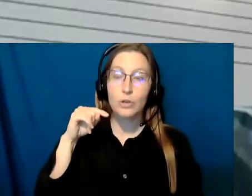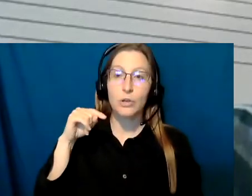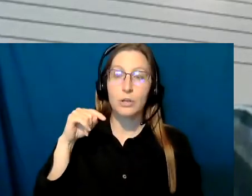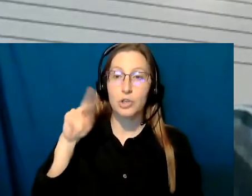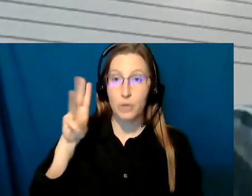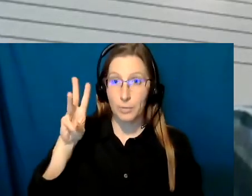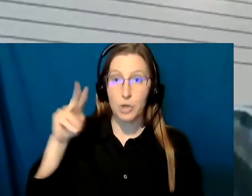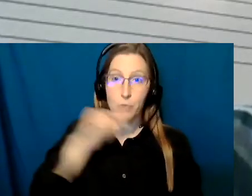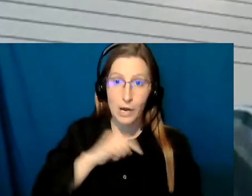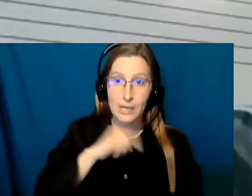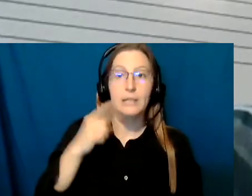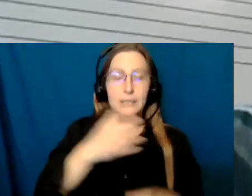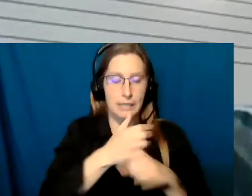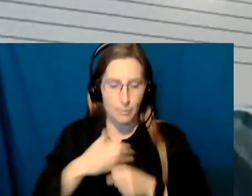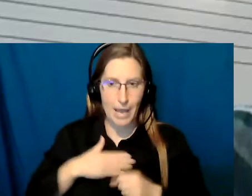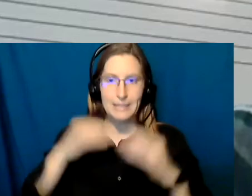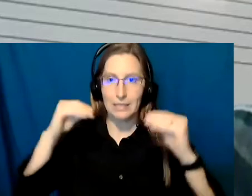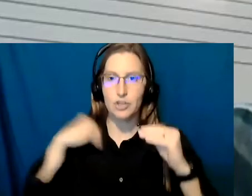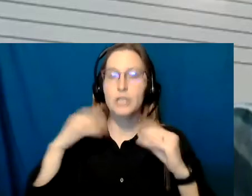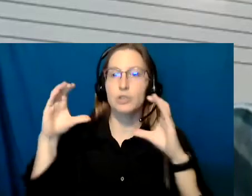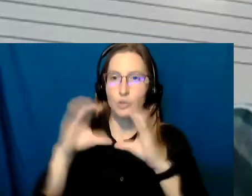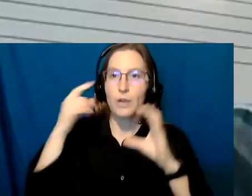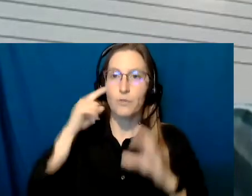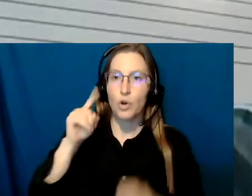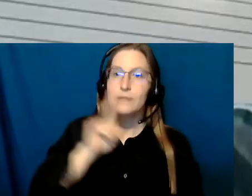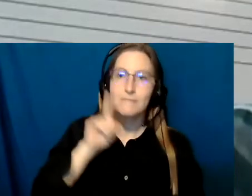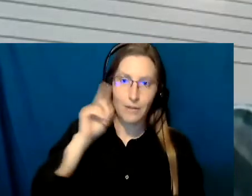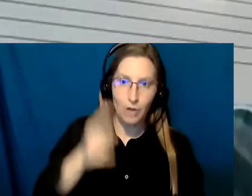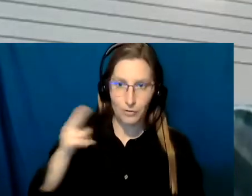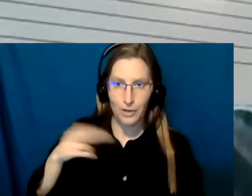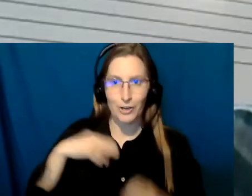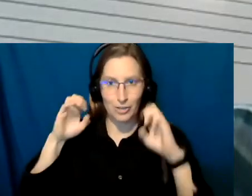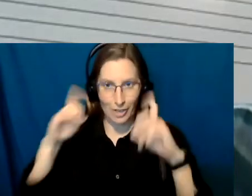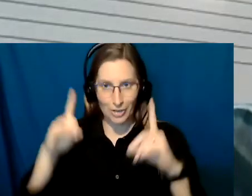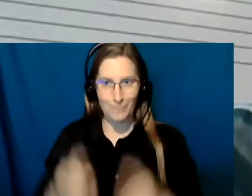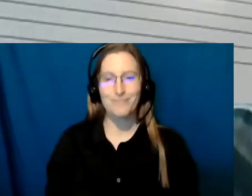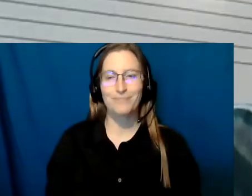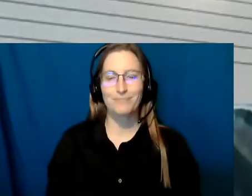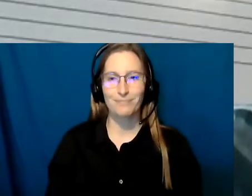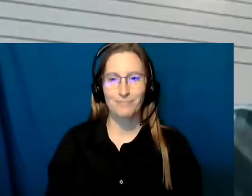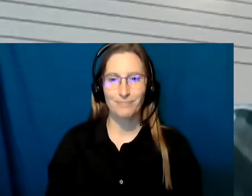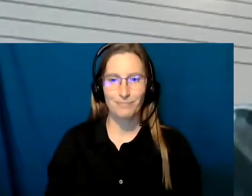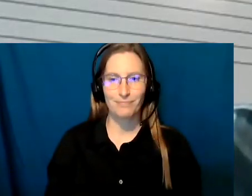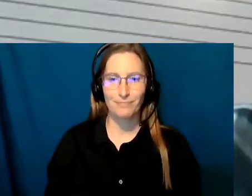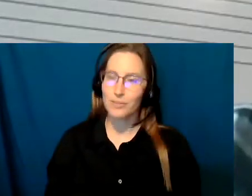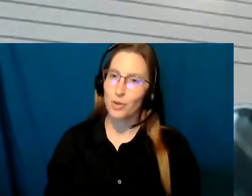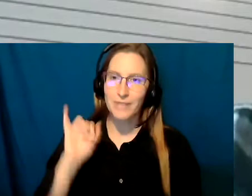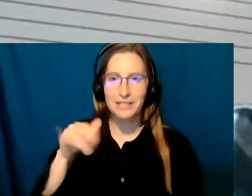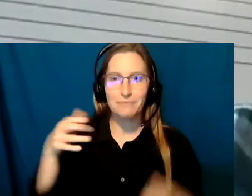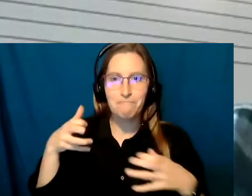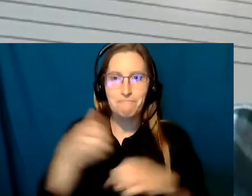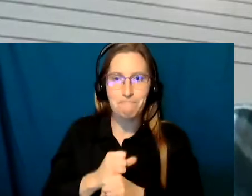teaching certification in deaf and hard of hearing education. So that's a little bit